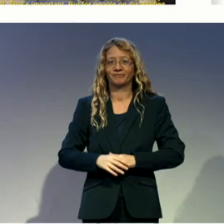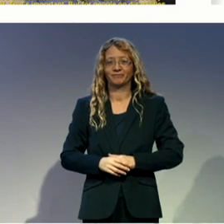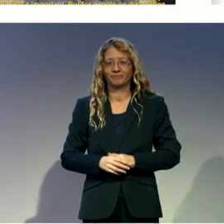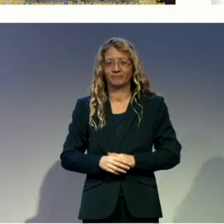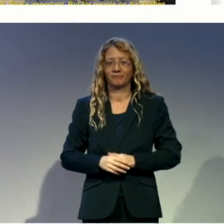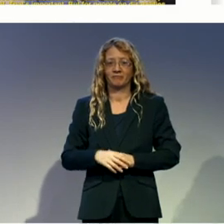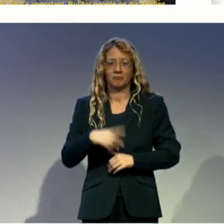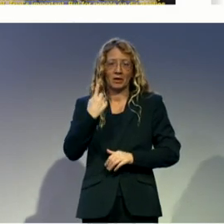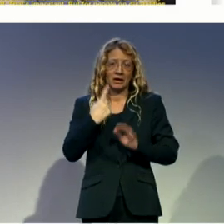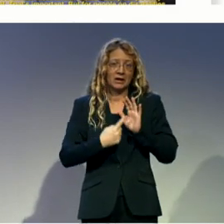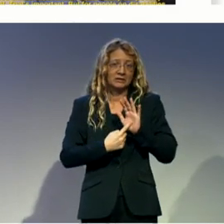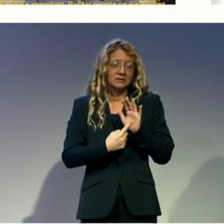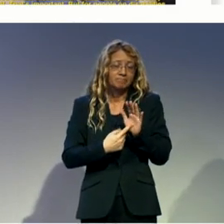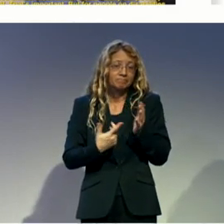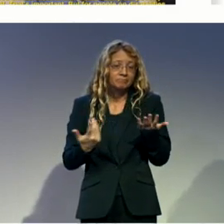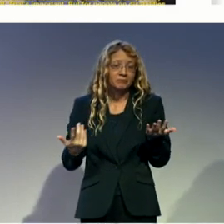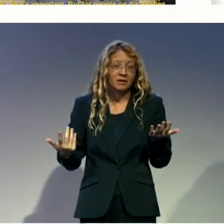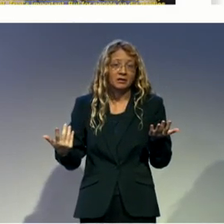2016 provincial election.